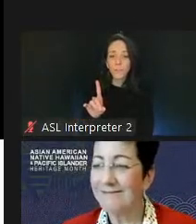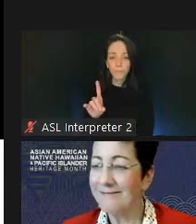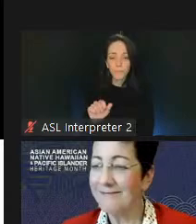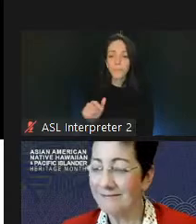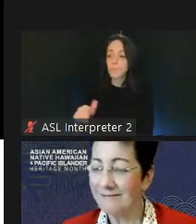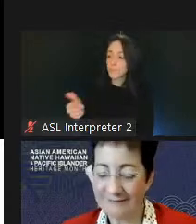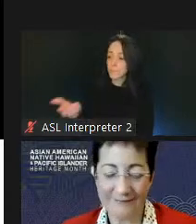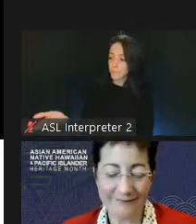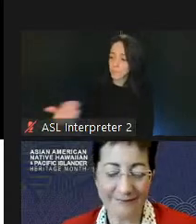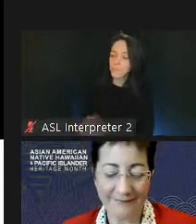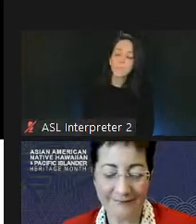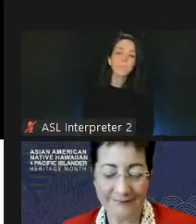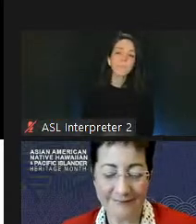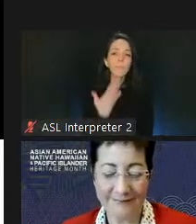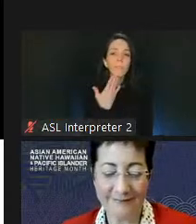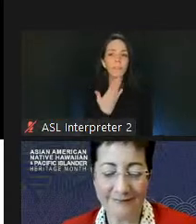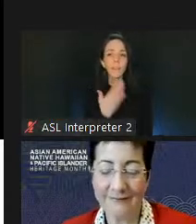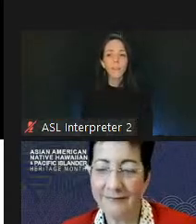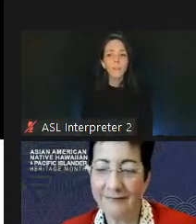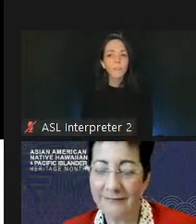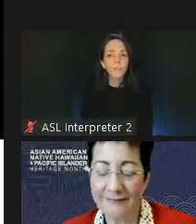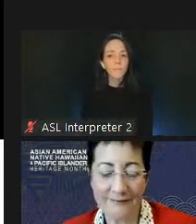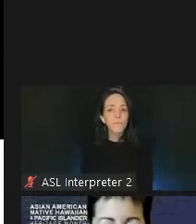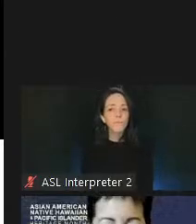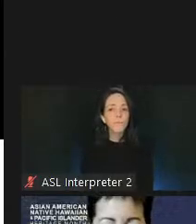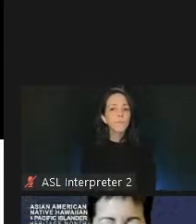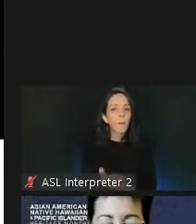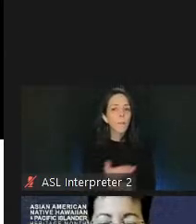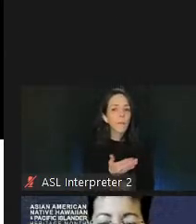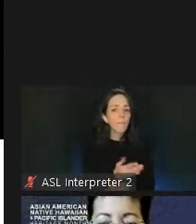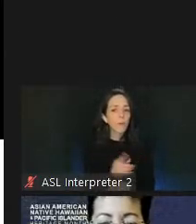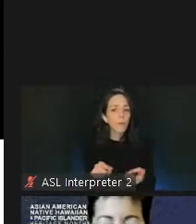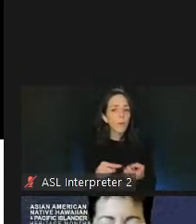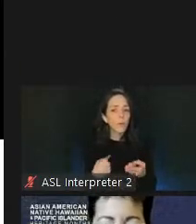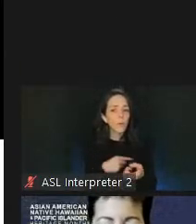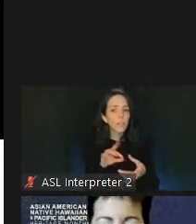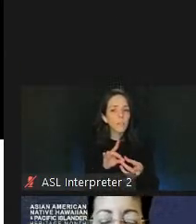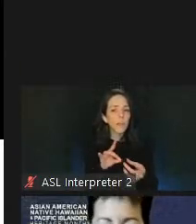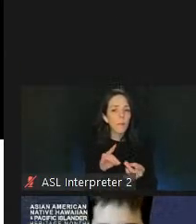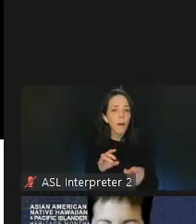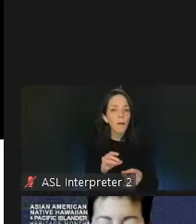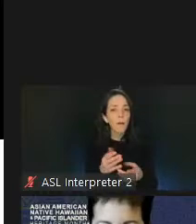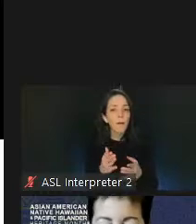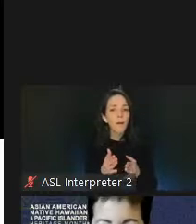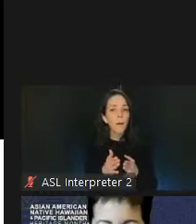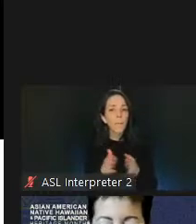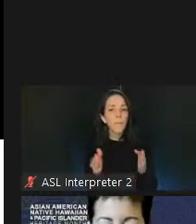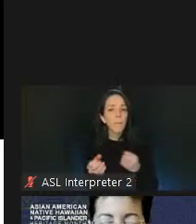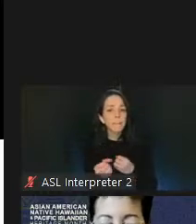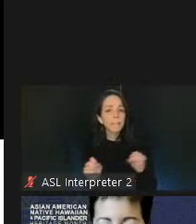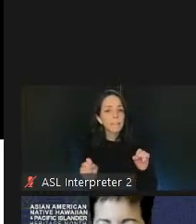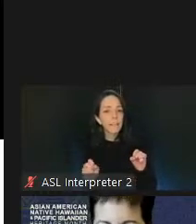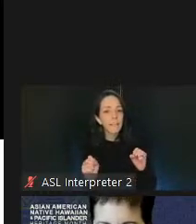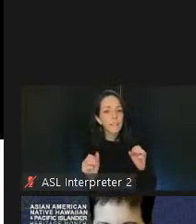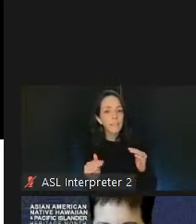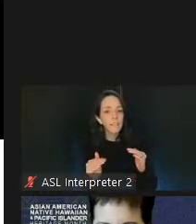ahead. Great, thanks a lot. So when we were talking about the public safety and justice, there was a lot of discussions on